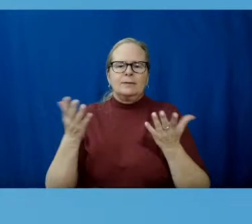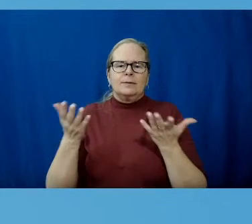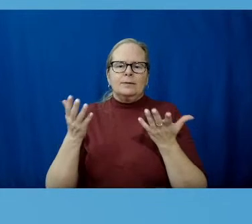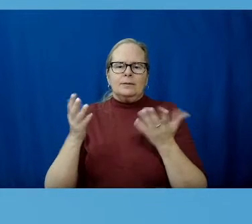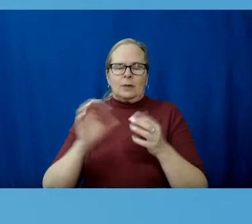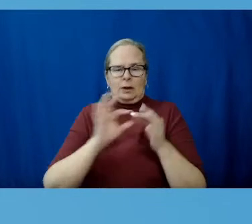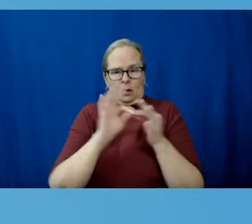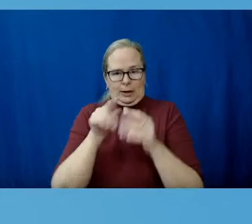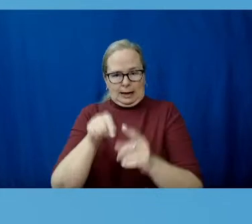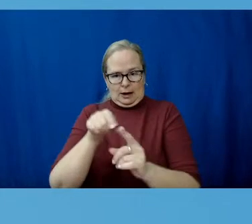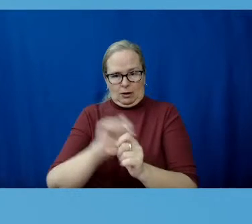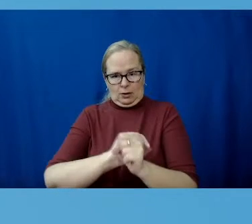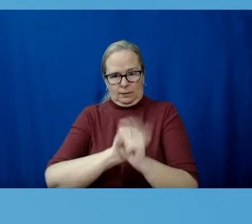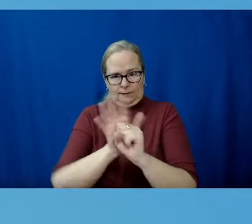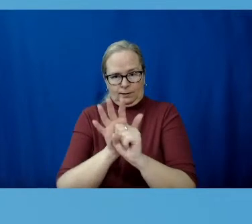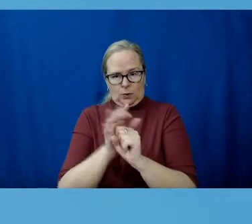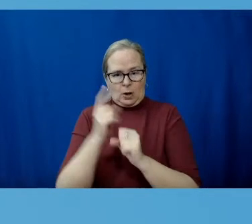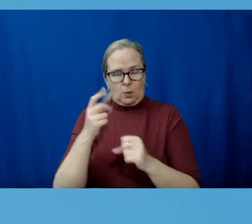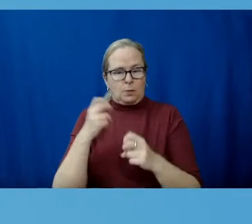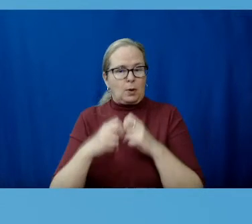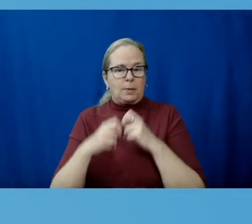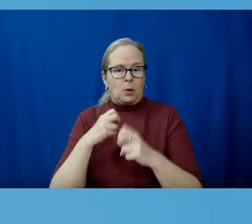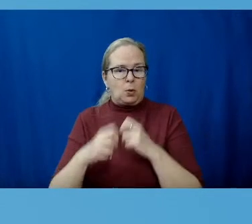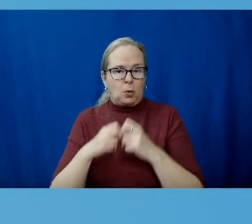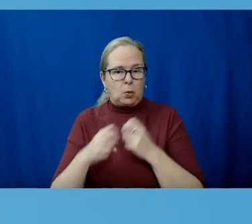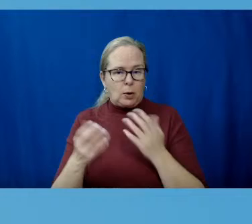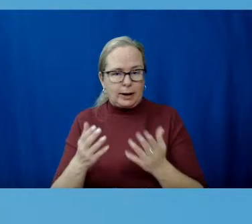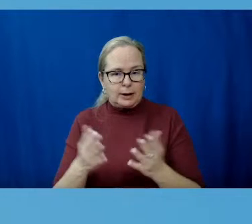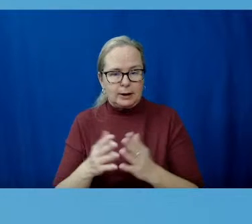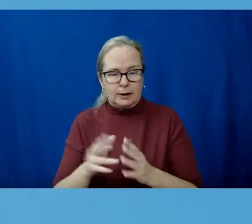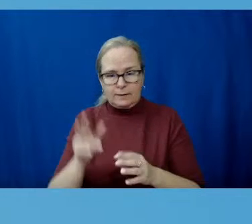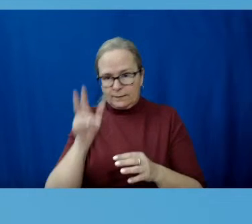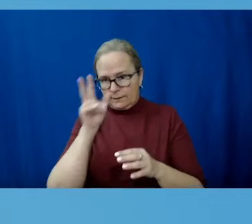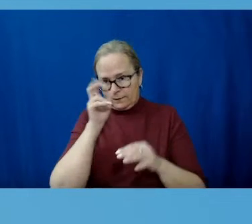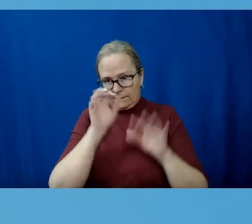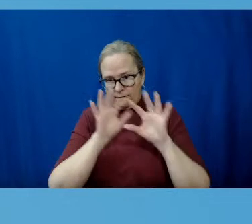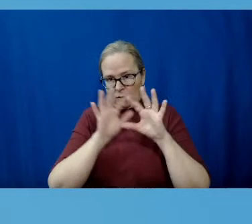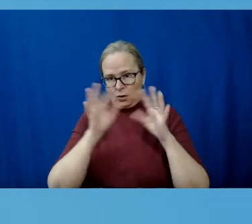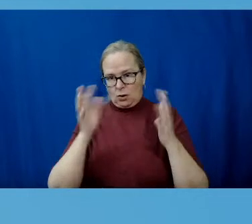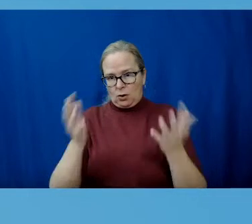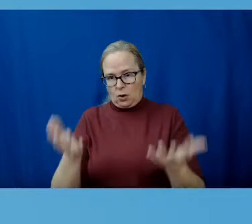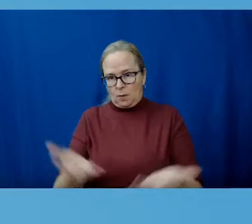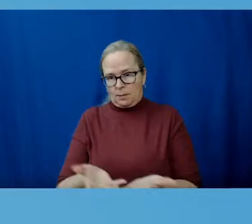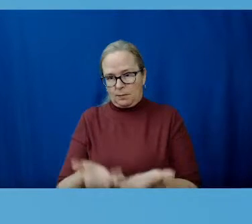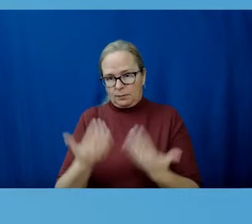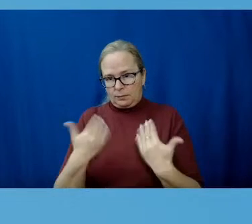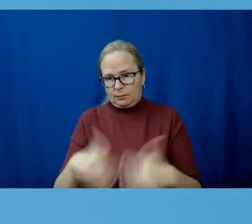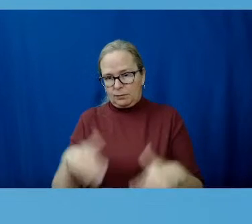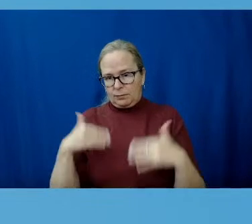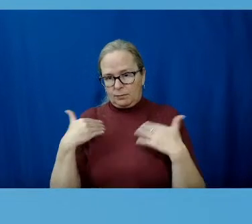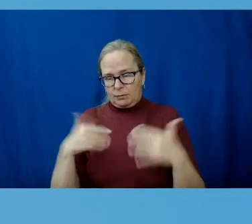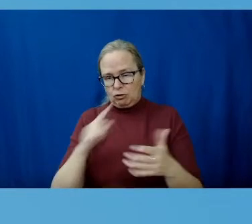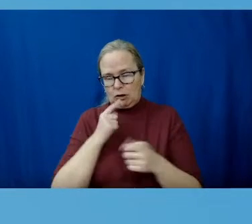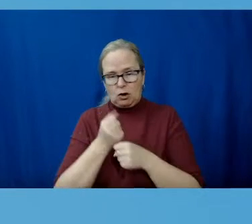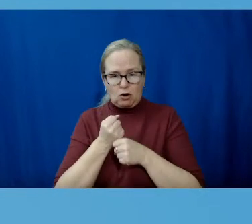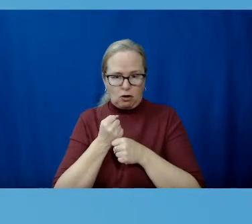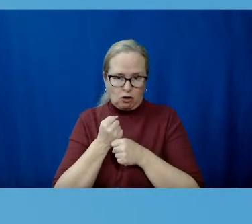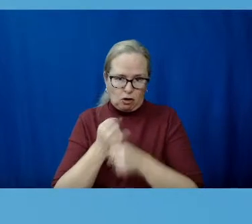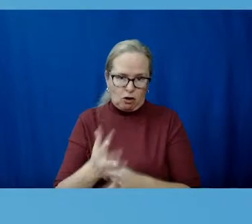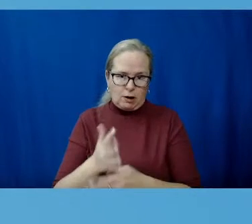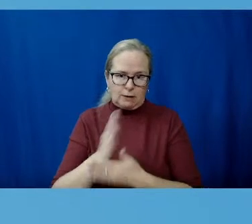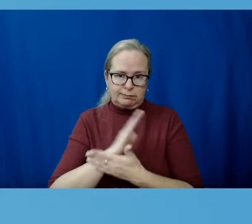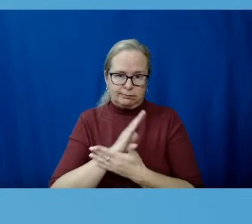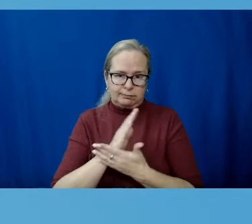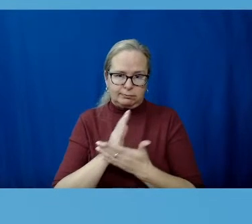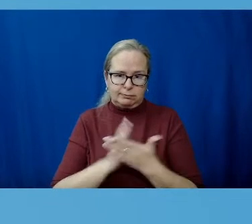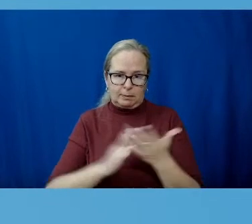politicizing the pandemic can be just so detrimental to our public health efforts. And I think that Kenny's desire